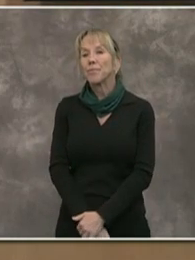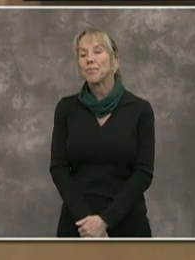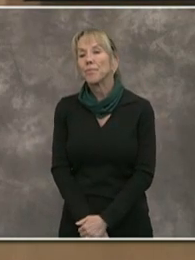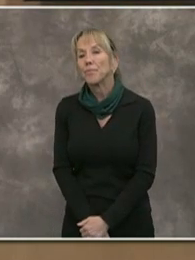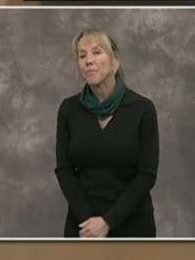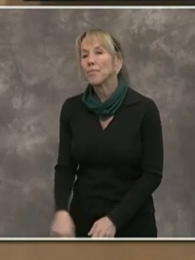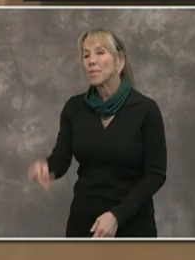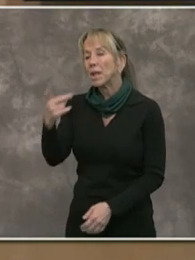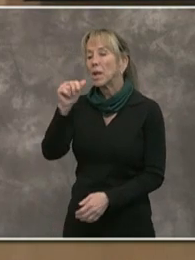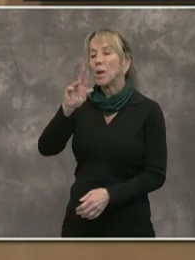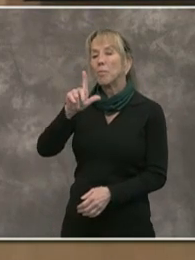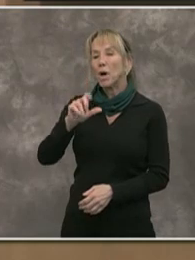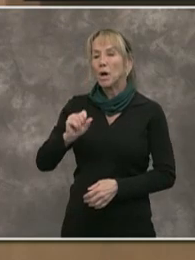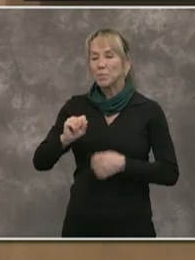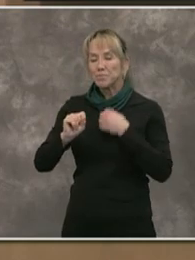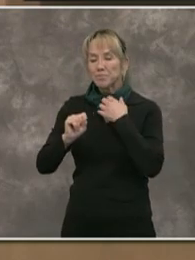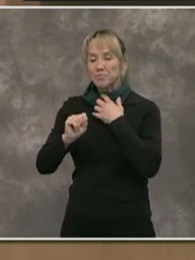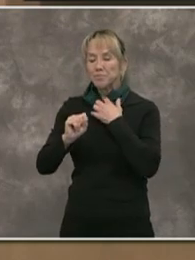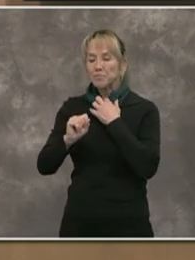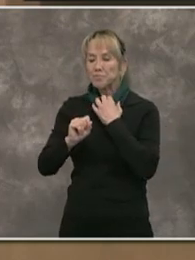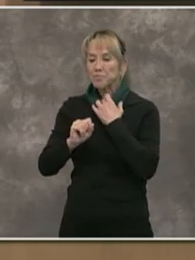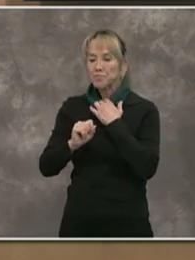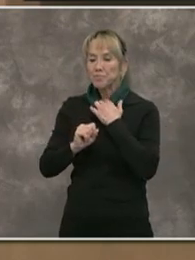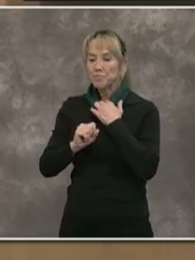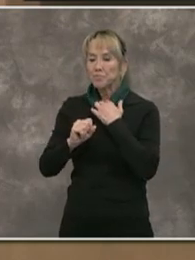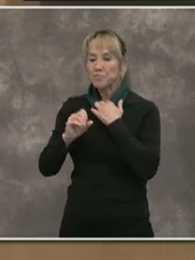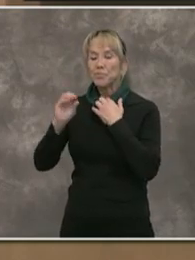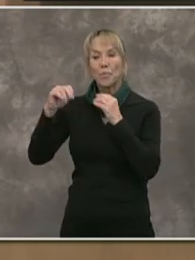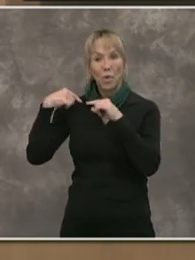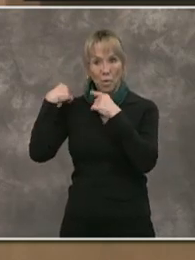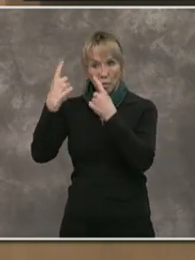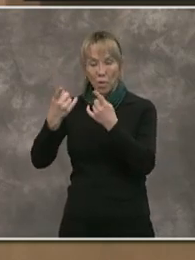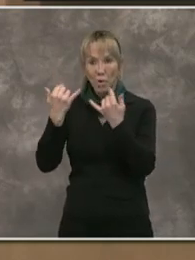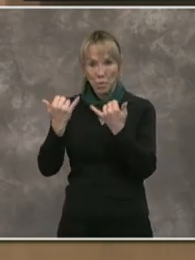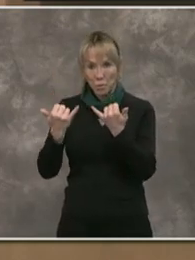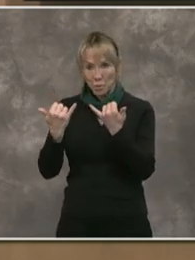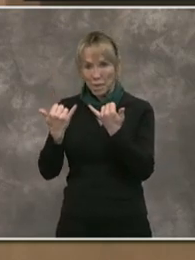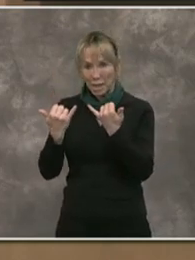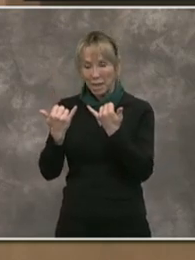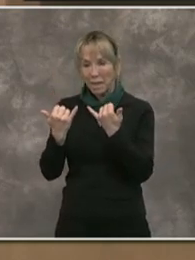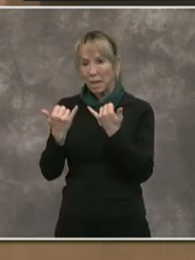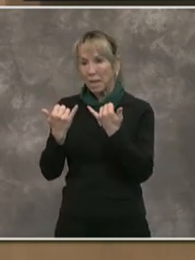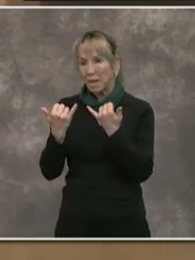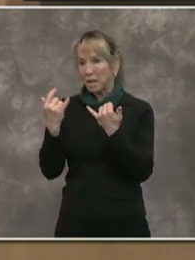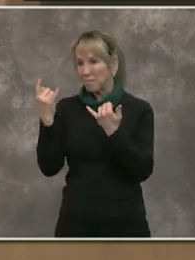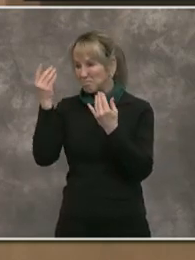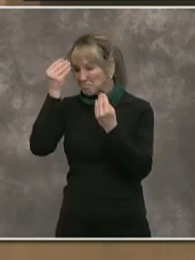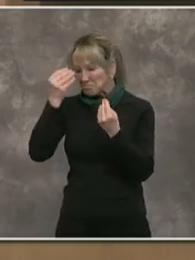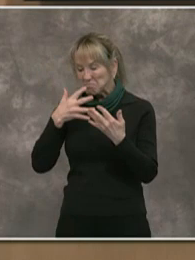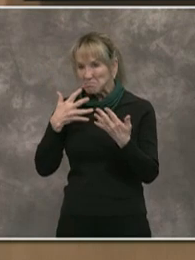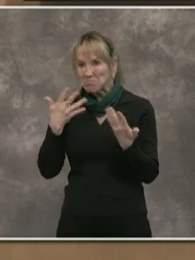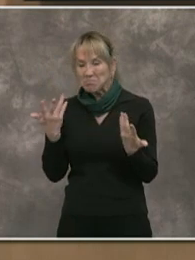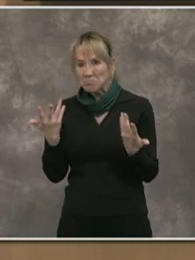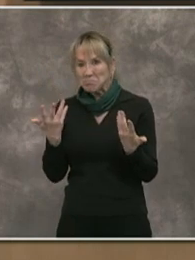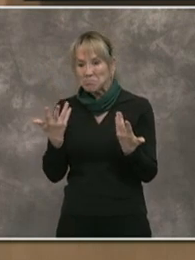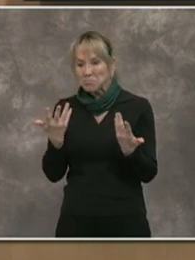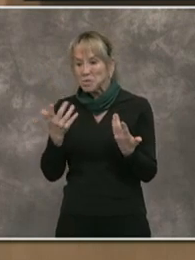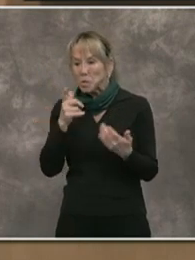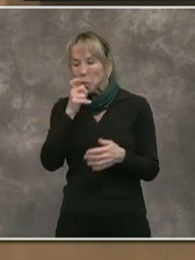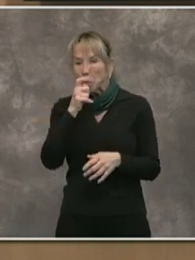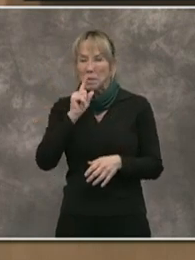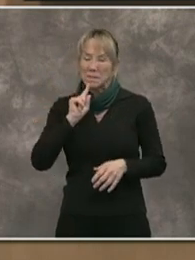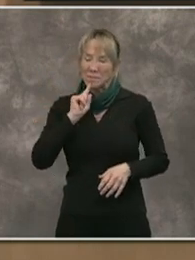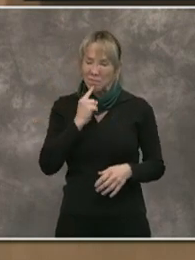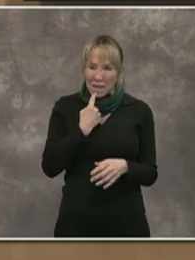Hey, this is Paul Cincinnati UT. So far to date, only patients who have very severe